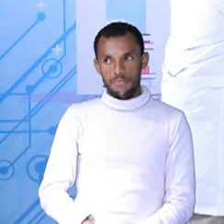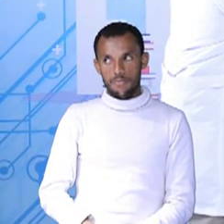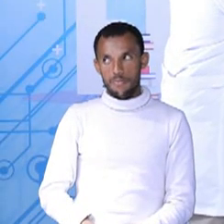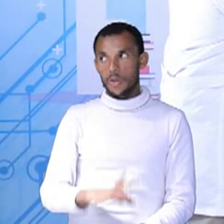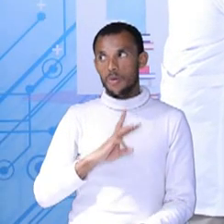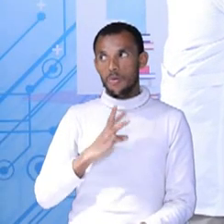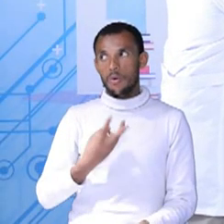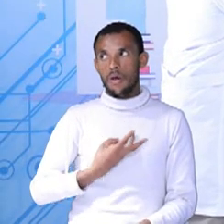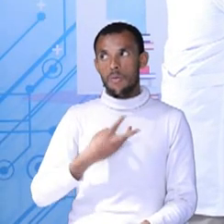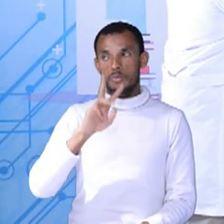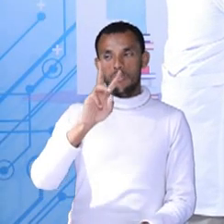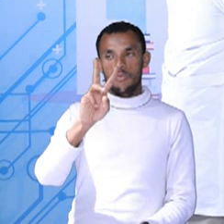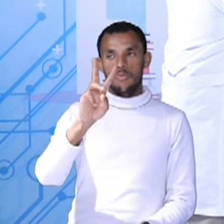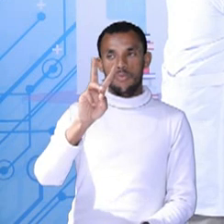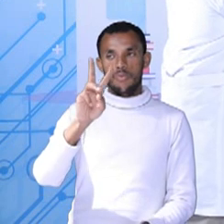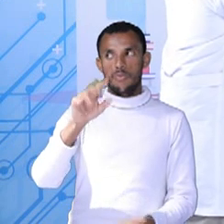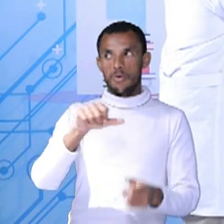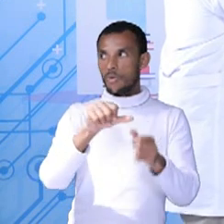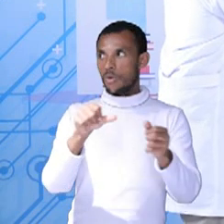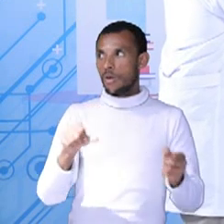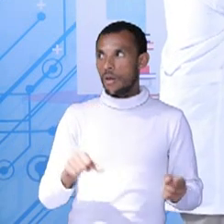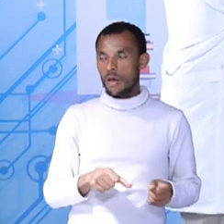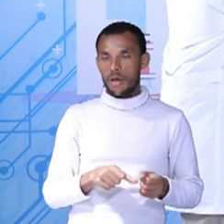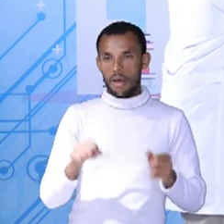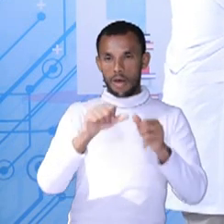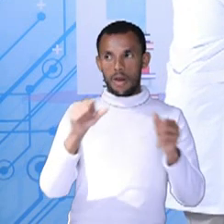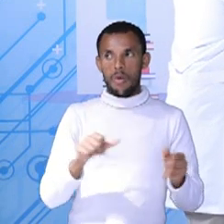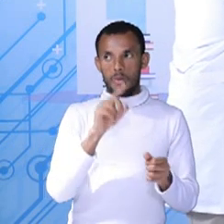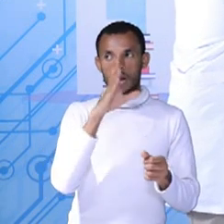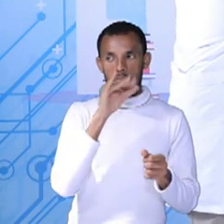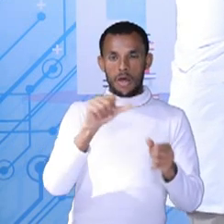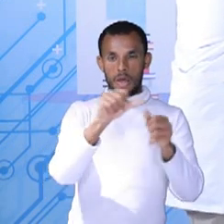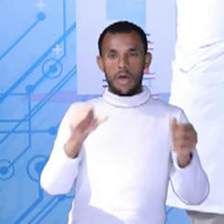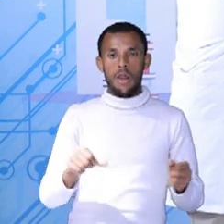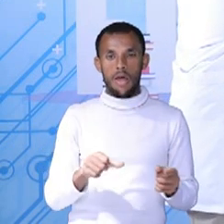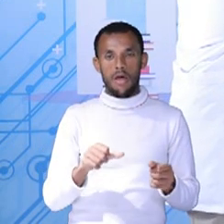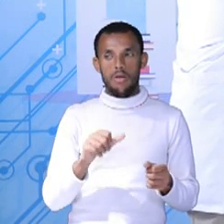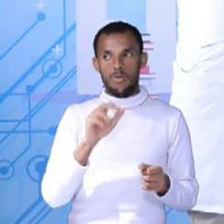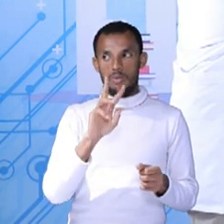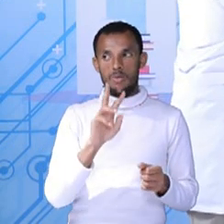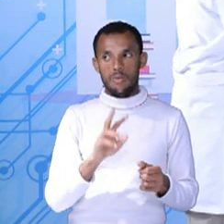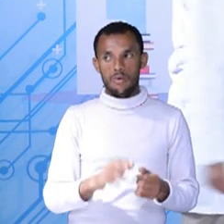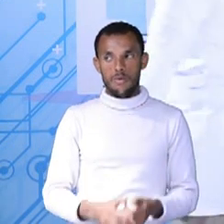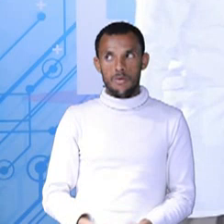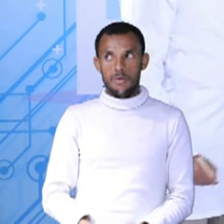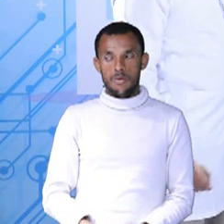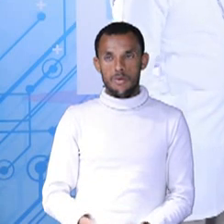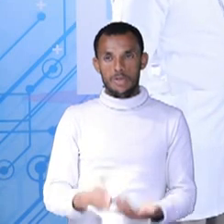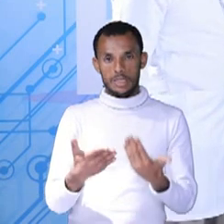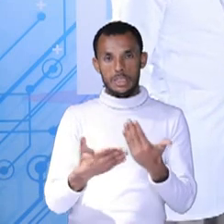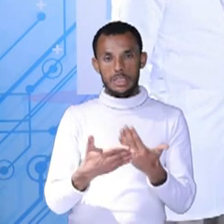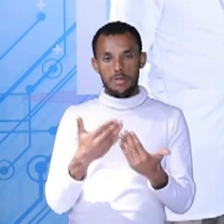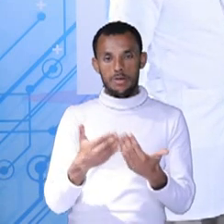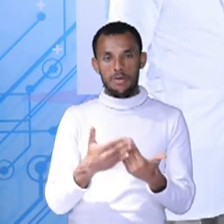we have two areas. Assume this to be area 1 and assume this to be area 2. So